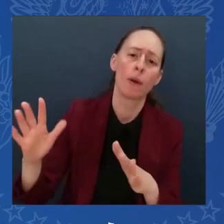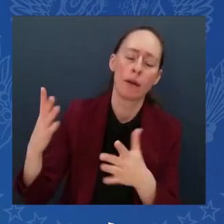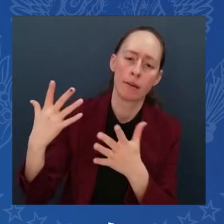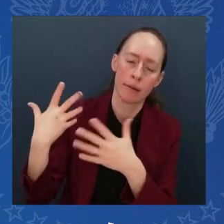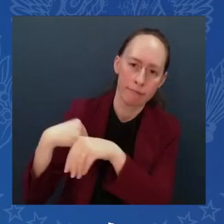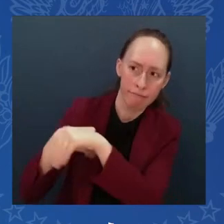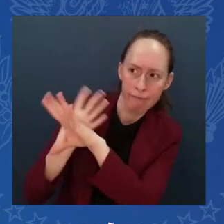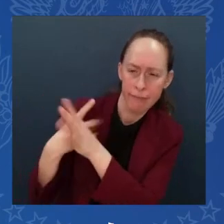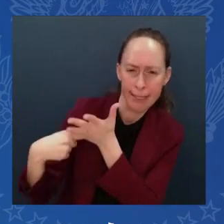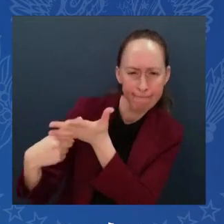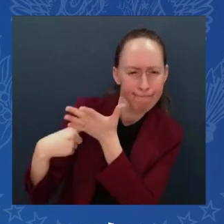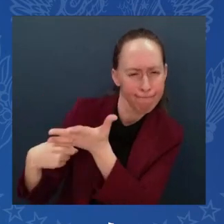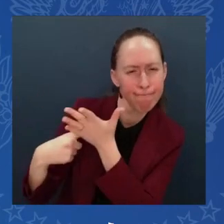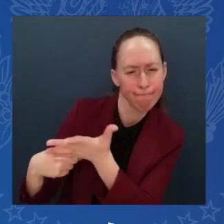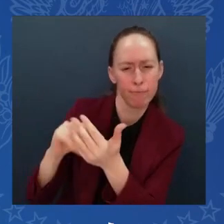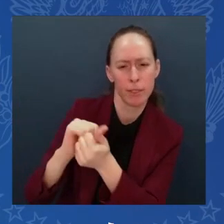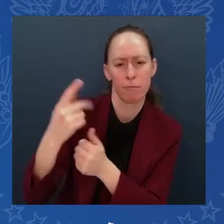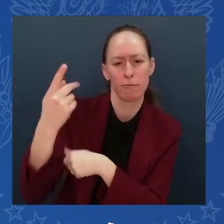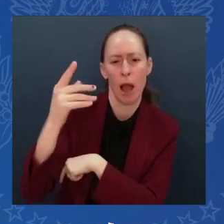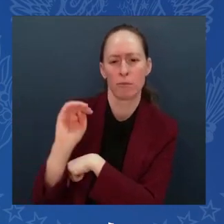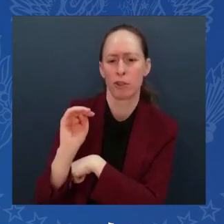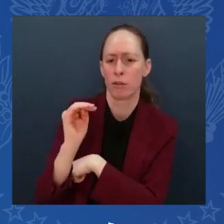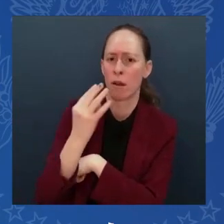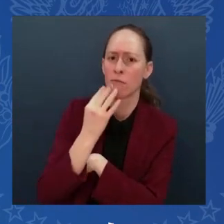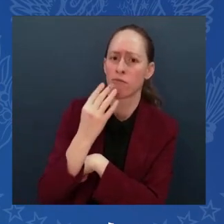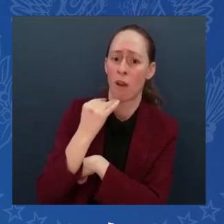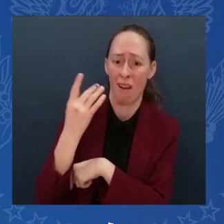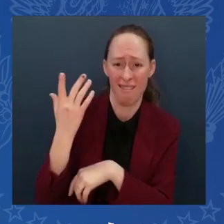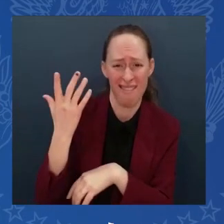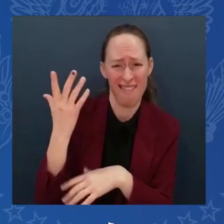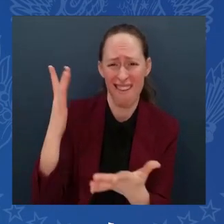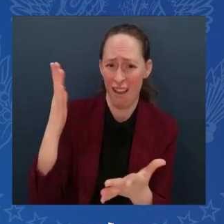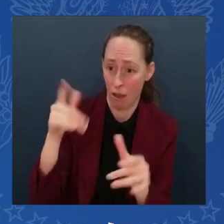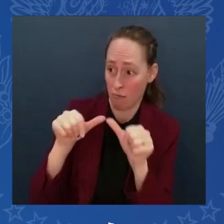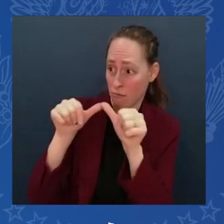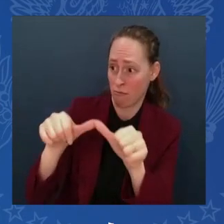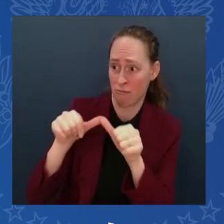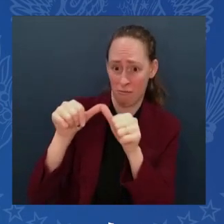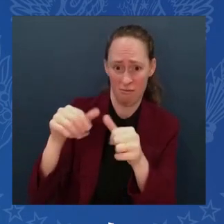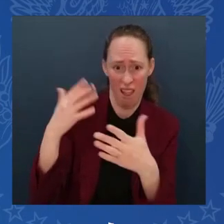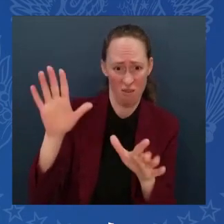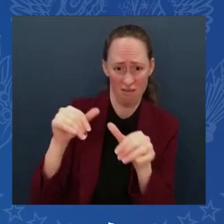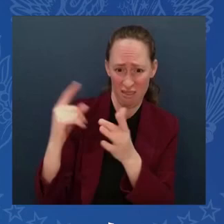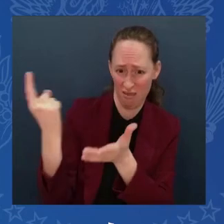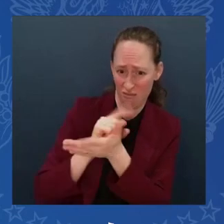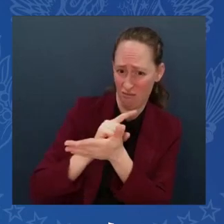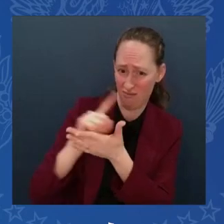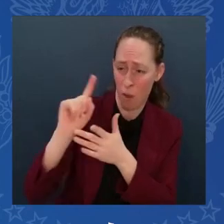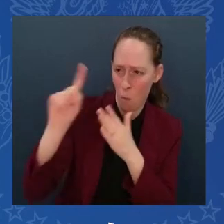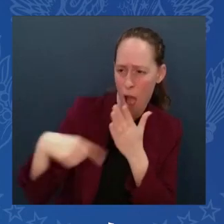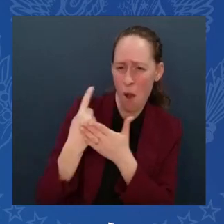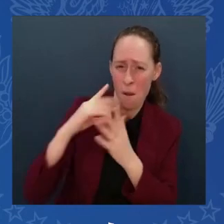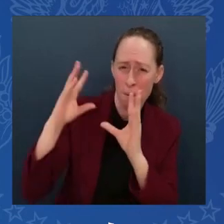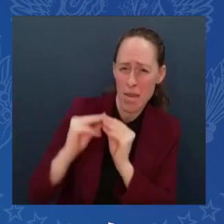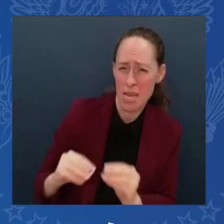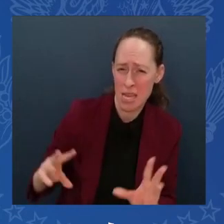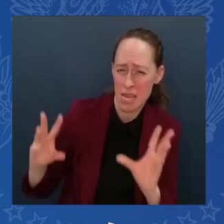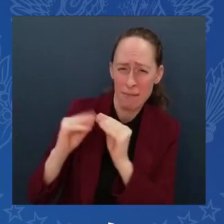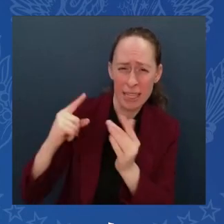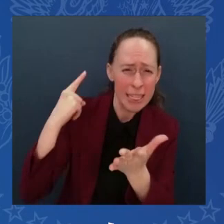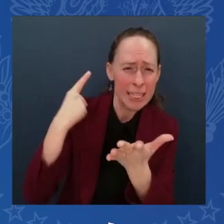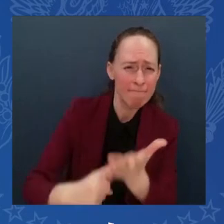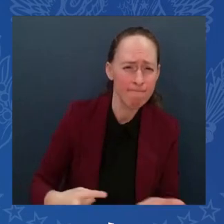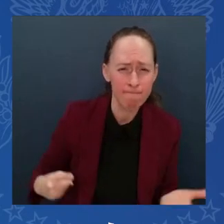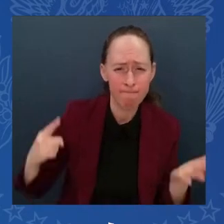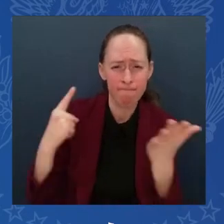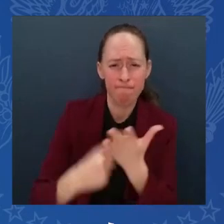an hour each. And I've made the case, and I feel very strongly about it, that there has to be